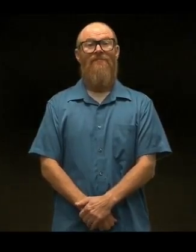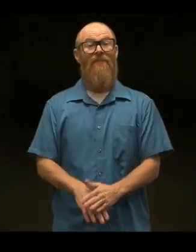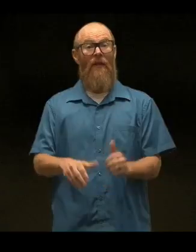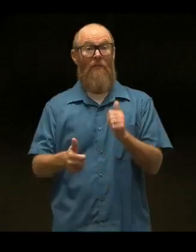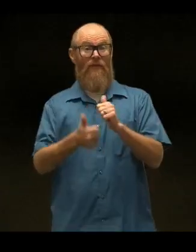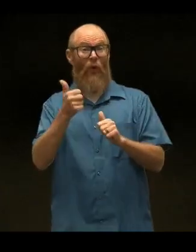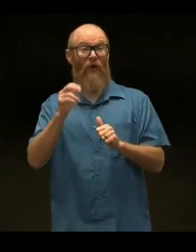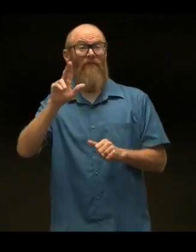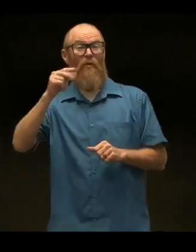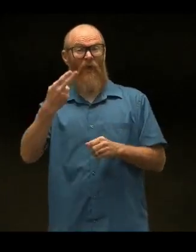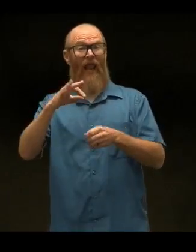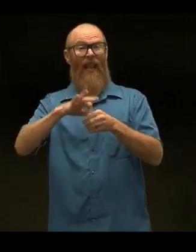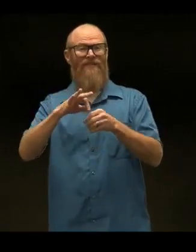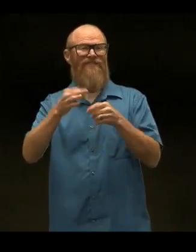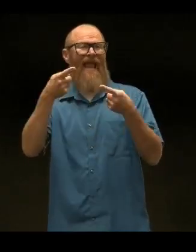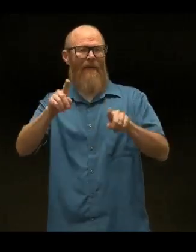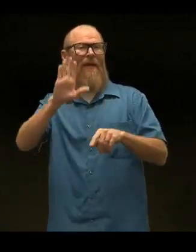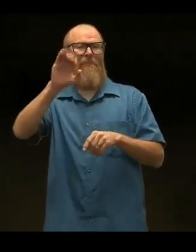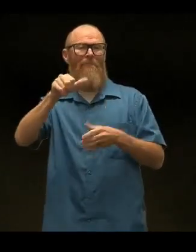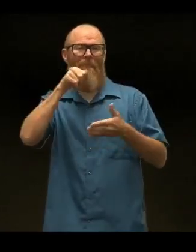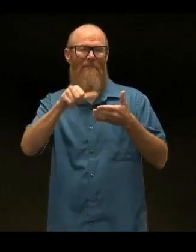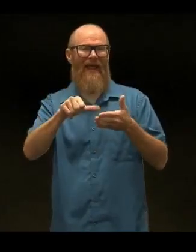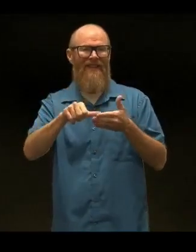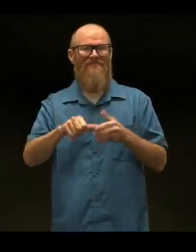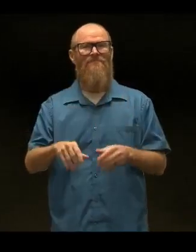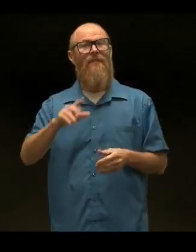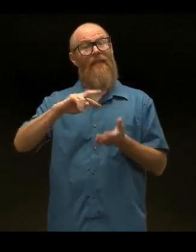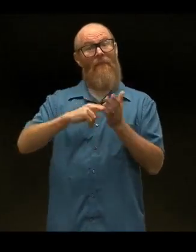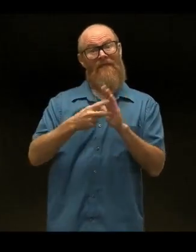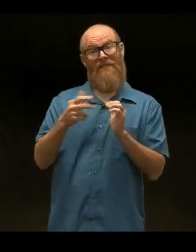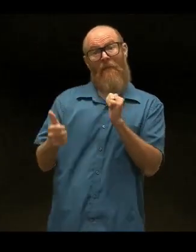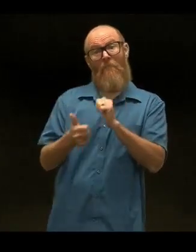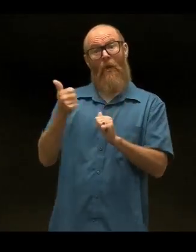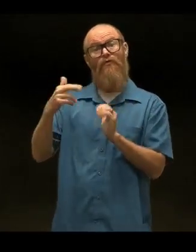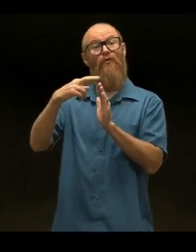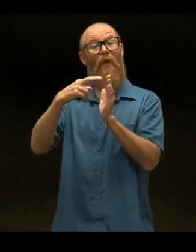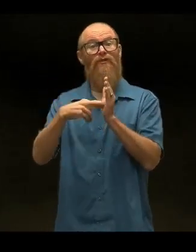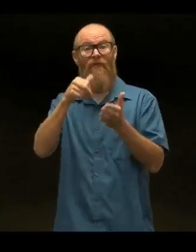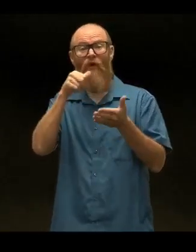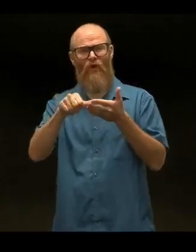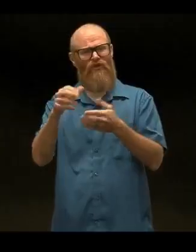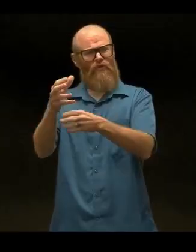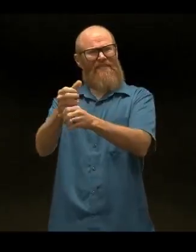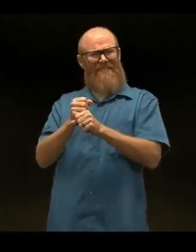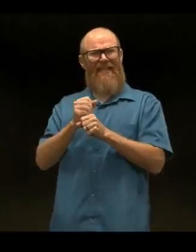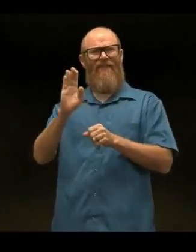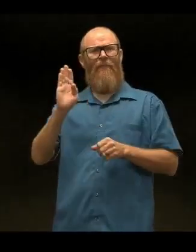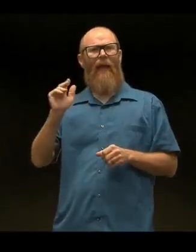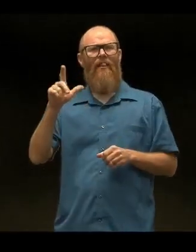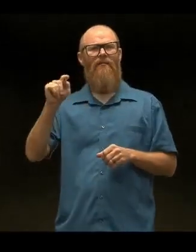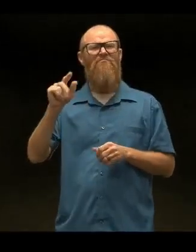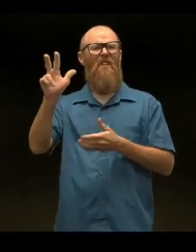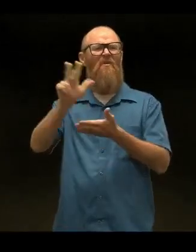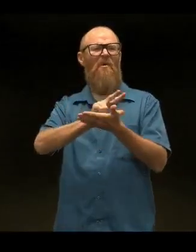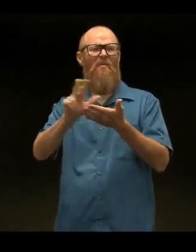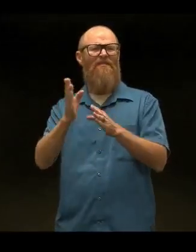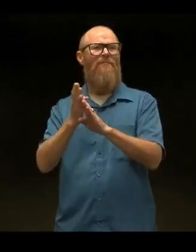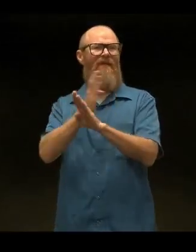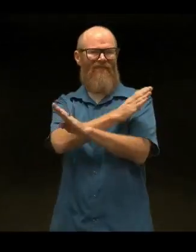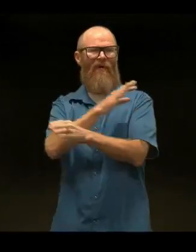A majority of Utah elections are conducted by mail. That means that most registered voters will be mailed a ballot about 3 weeks before each